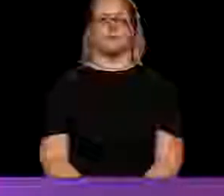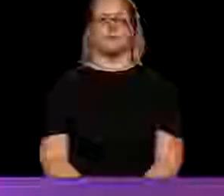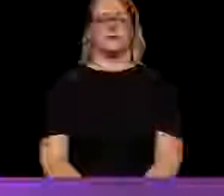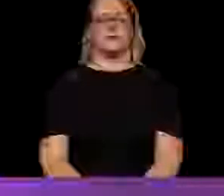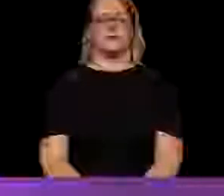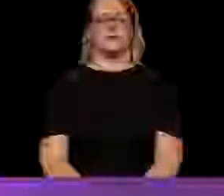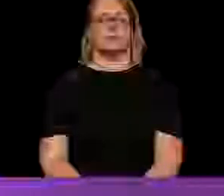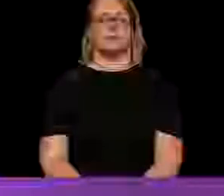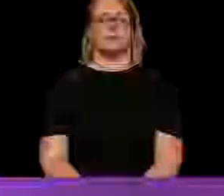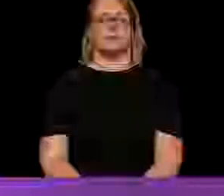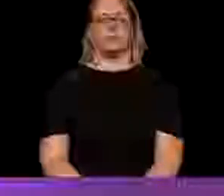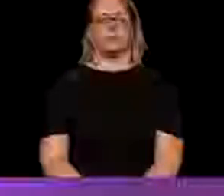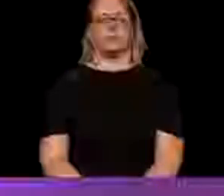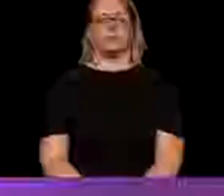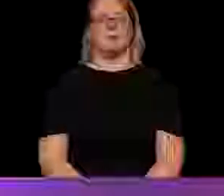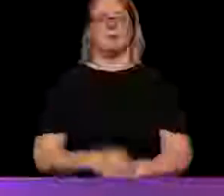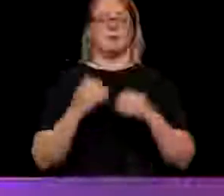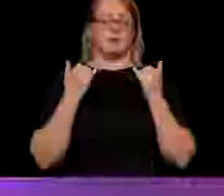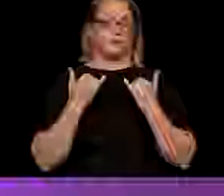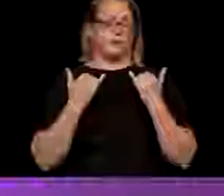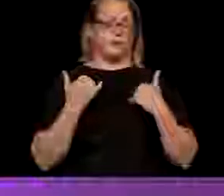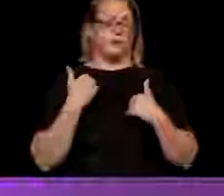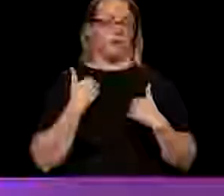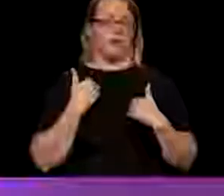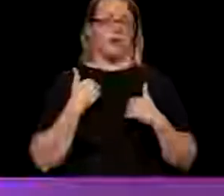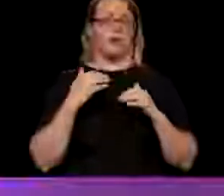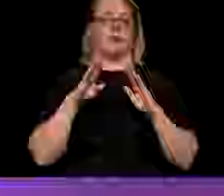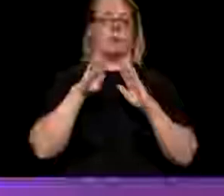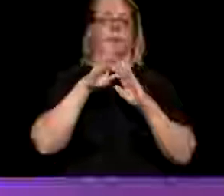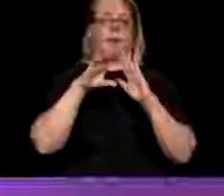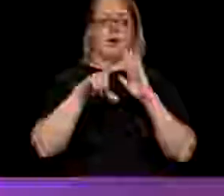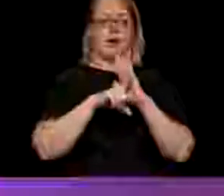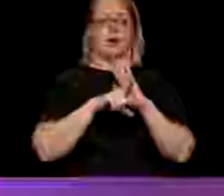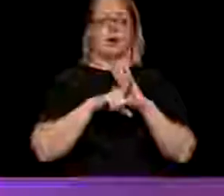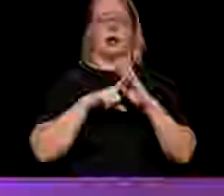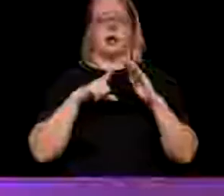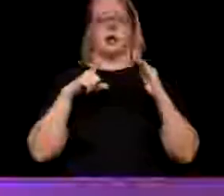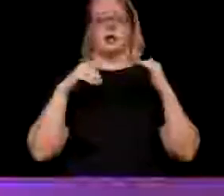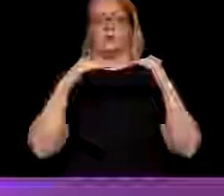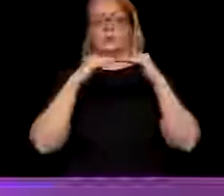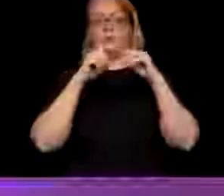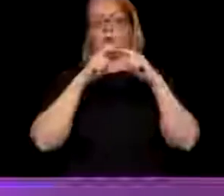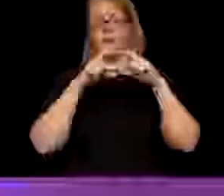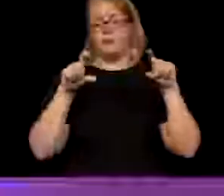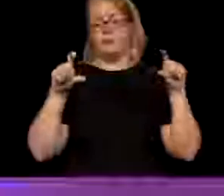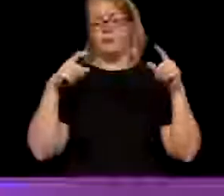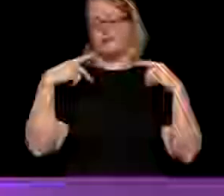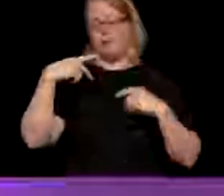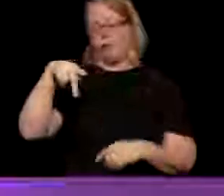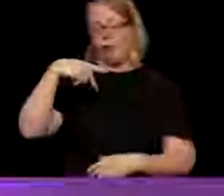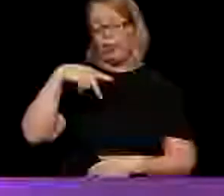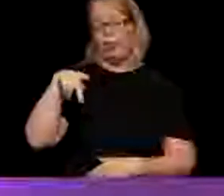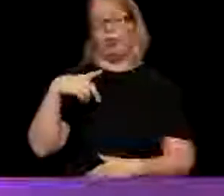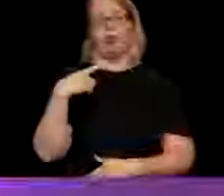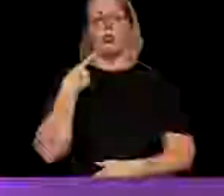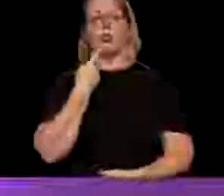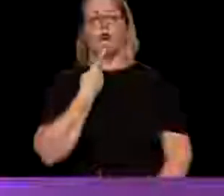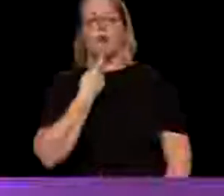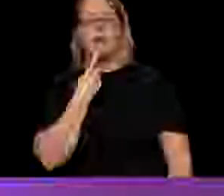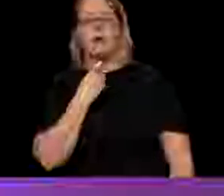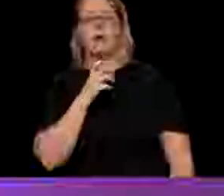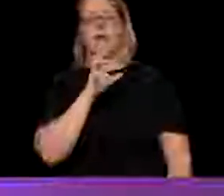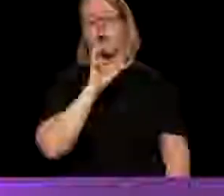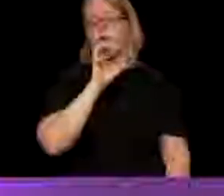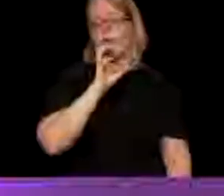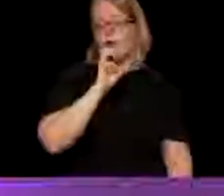Okay, we have this nice bright background. We started with purple, went into red,